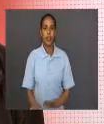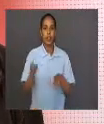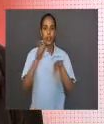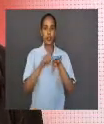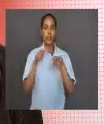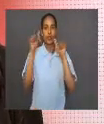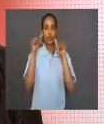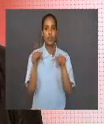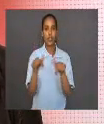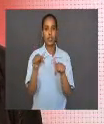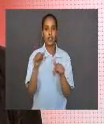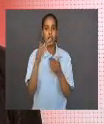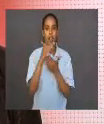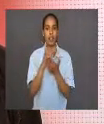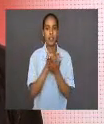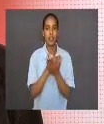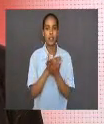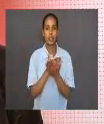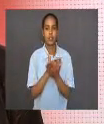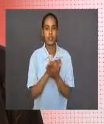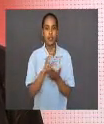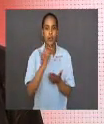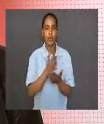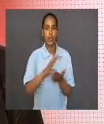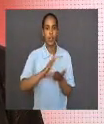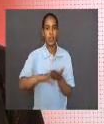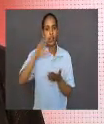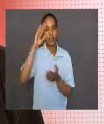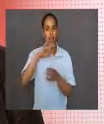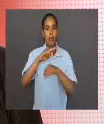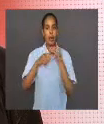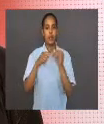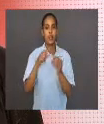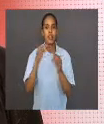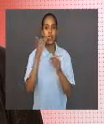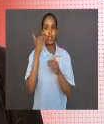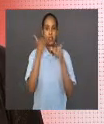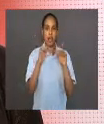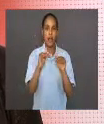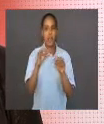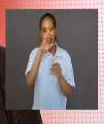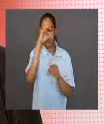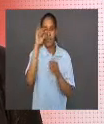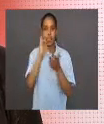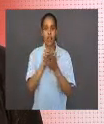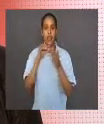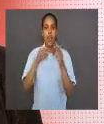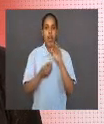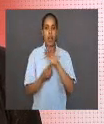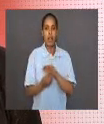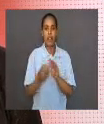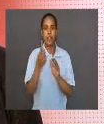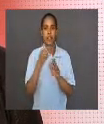During today's lesson, we learned about some factors that affect